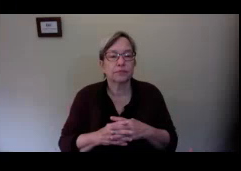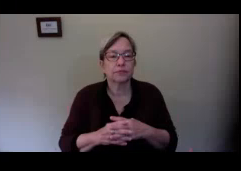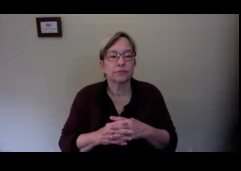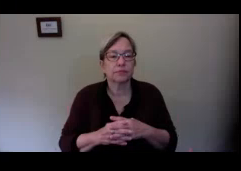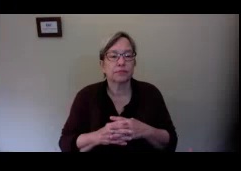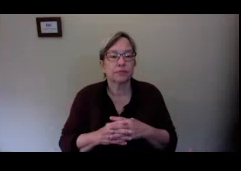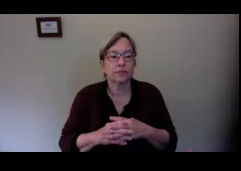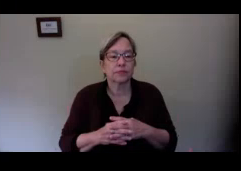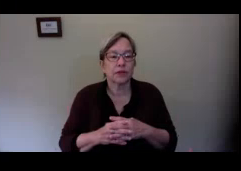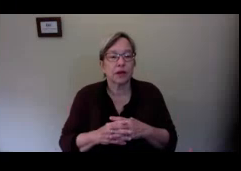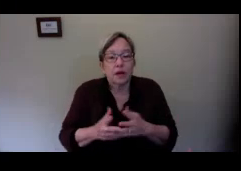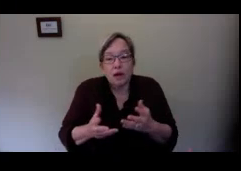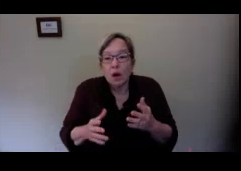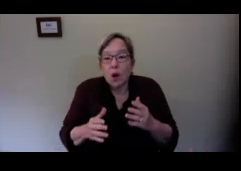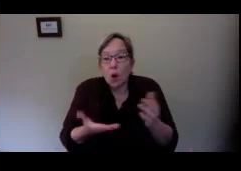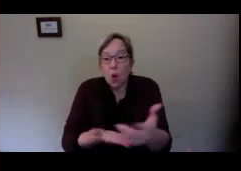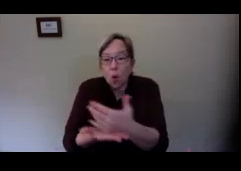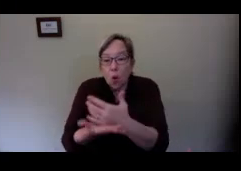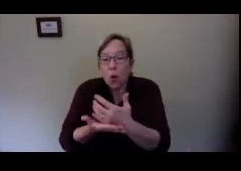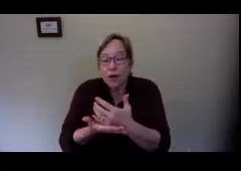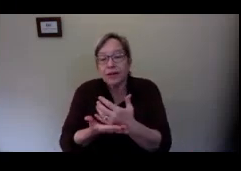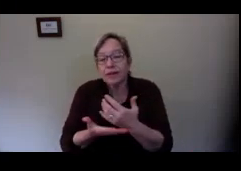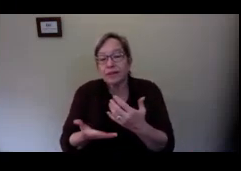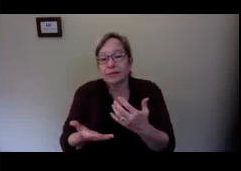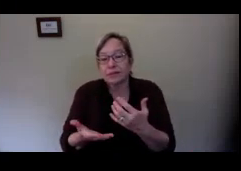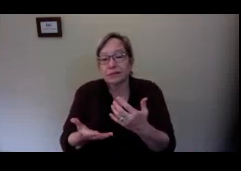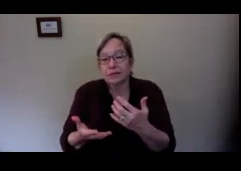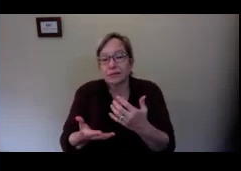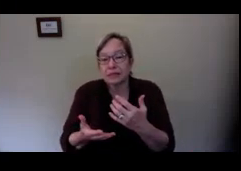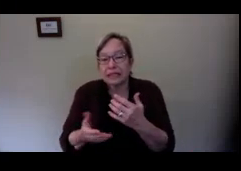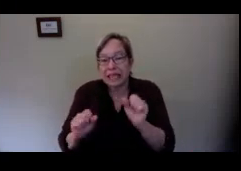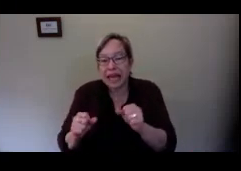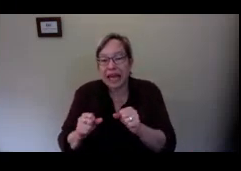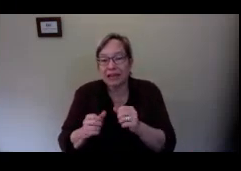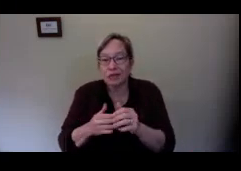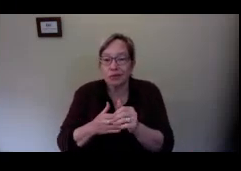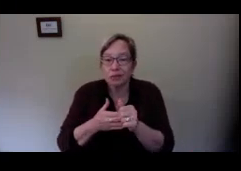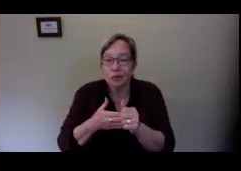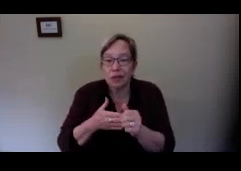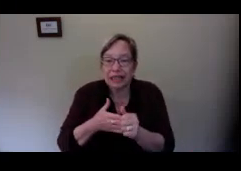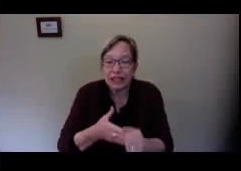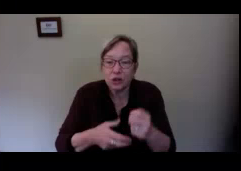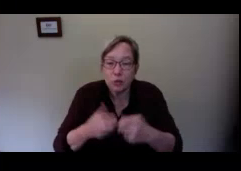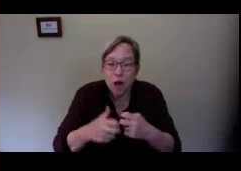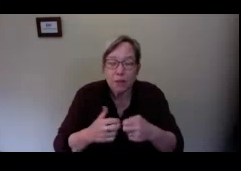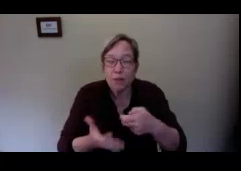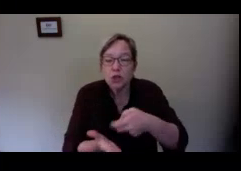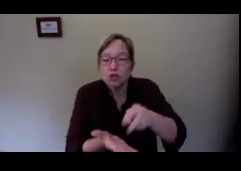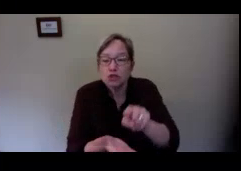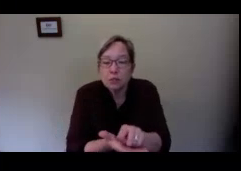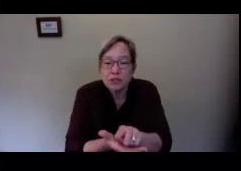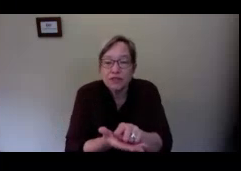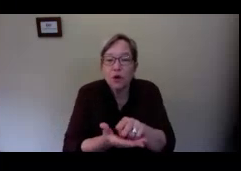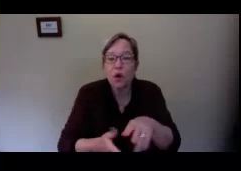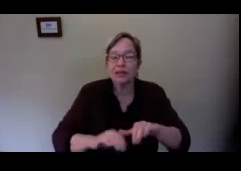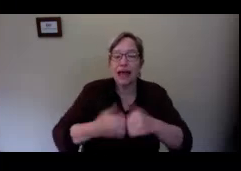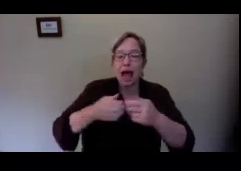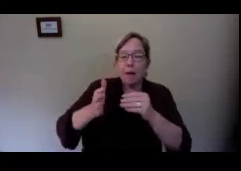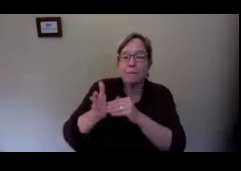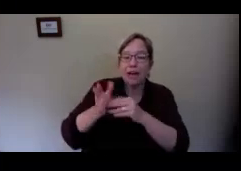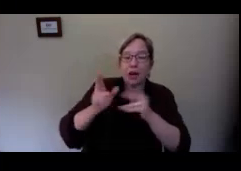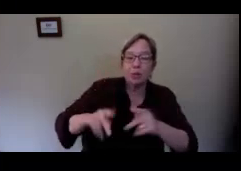can create outside of fire hazards. Trips and falls. How are medical personnel going to get into the home and